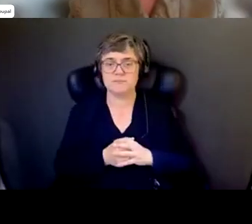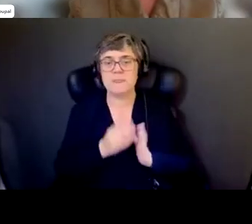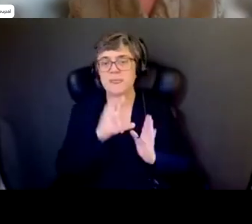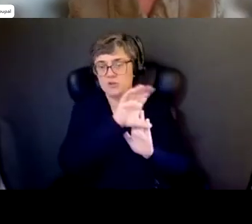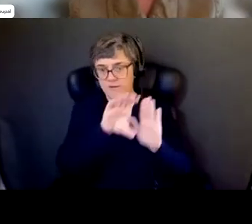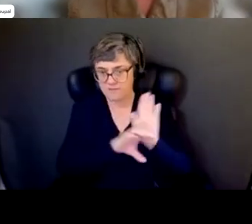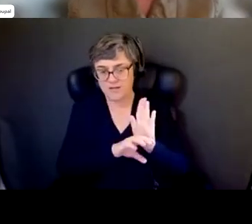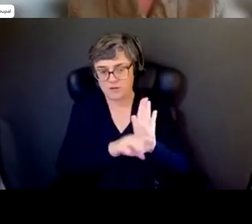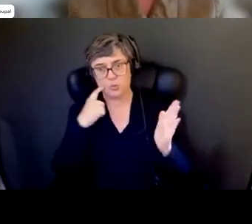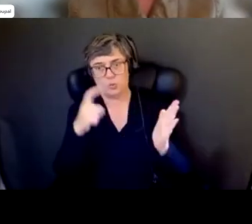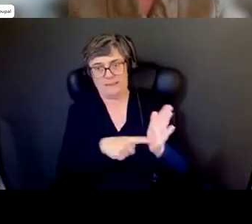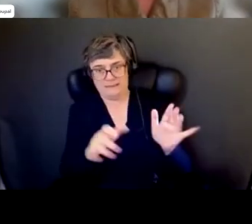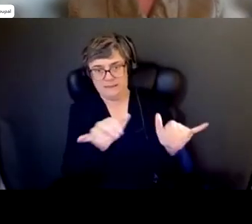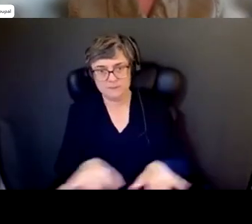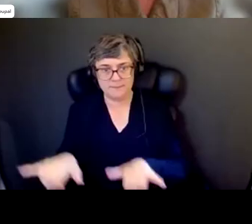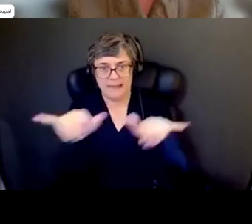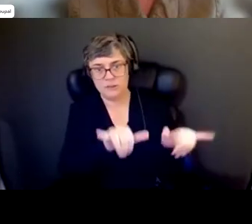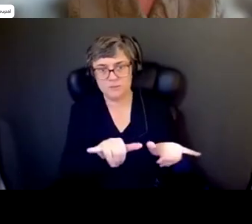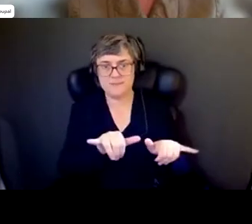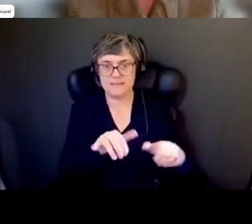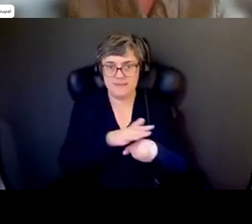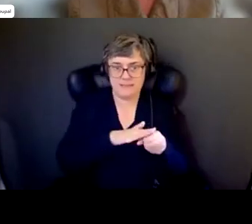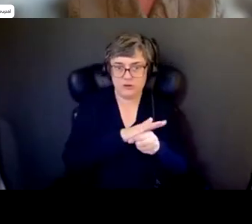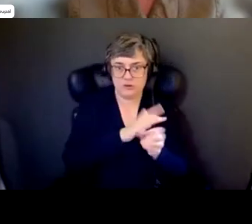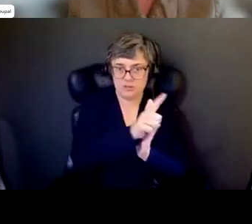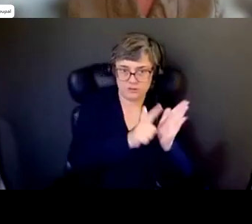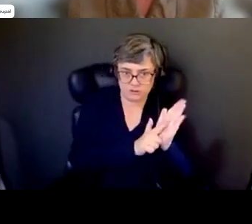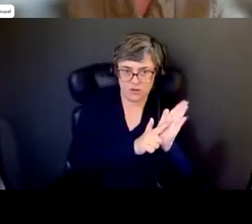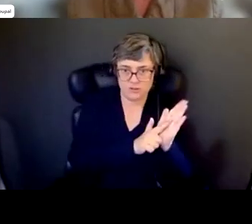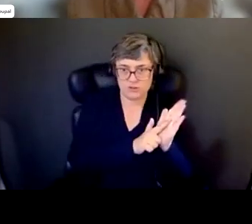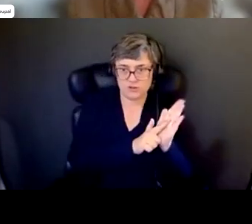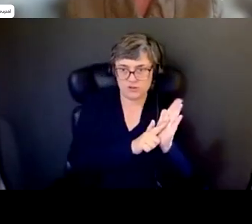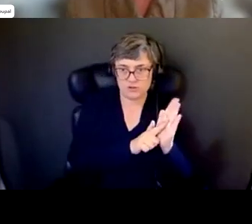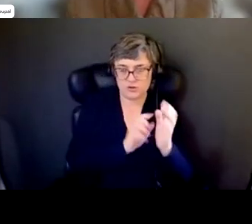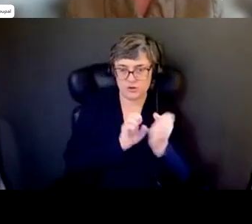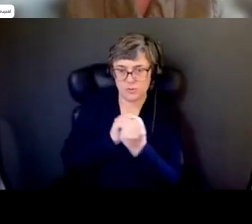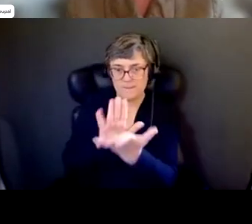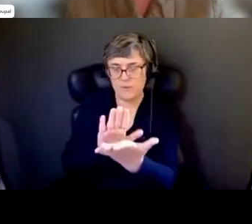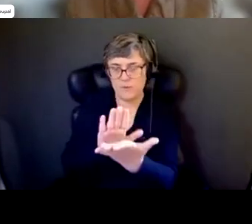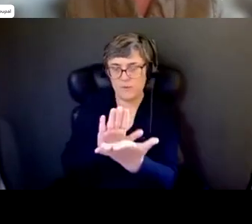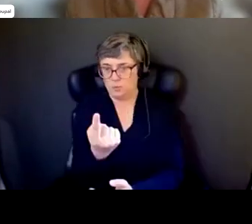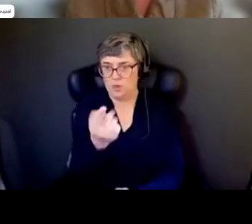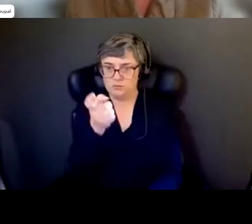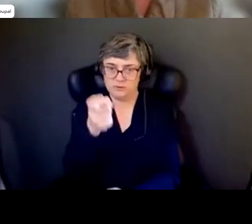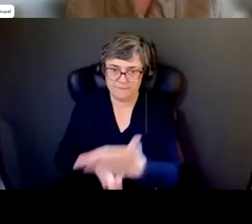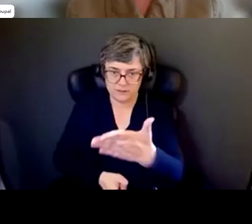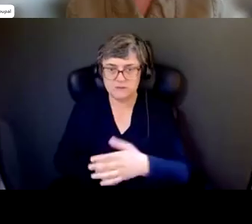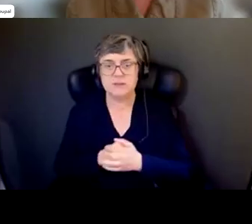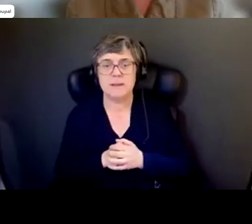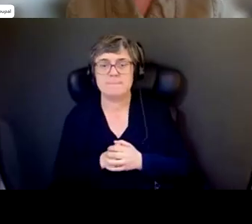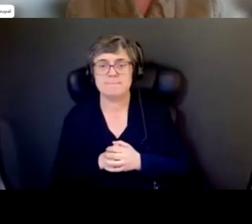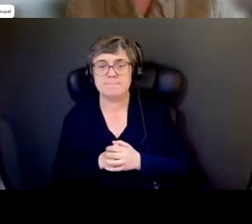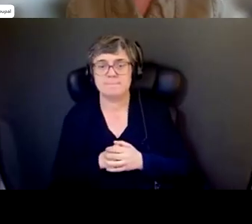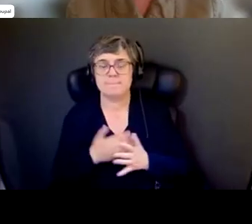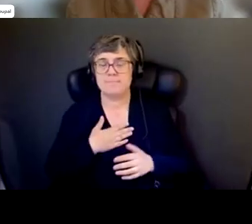be that the CRPD committee's uh, uh, concluding observations of March 2025, which